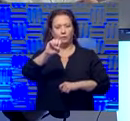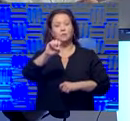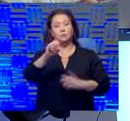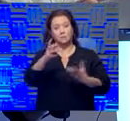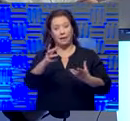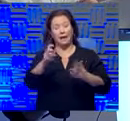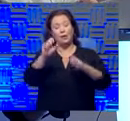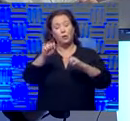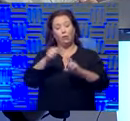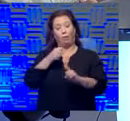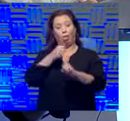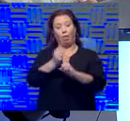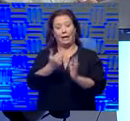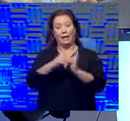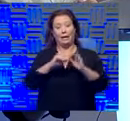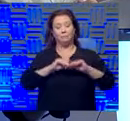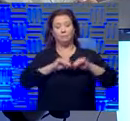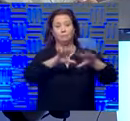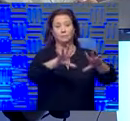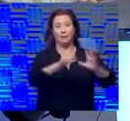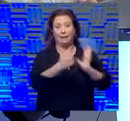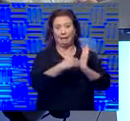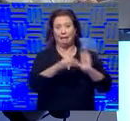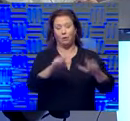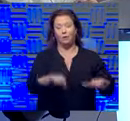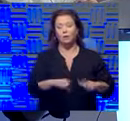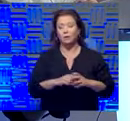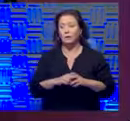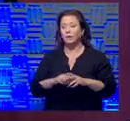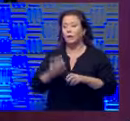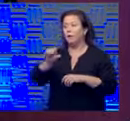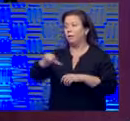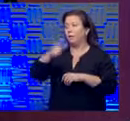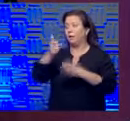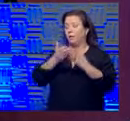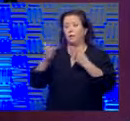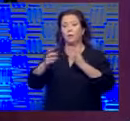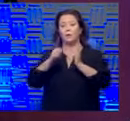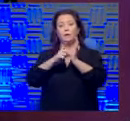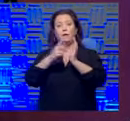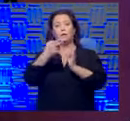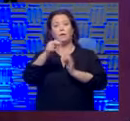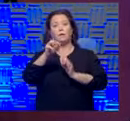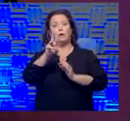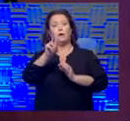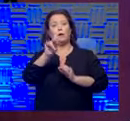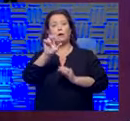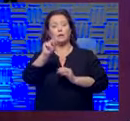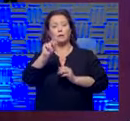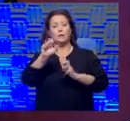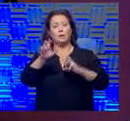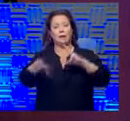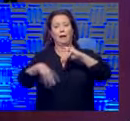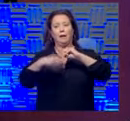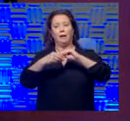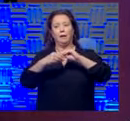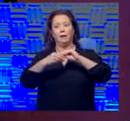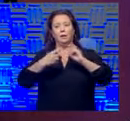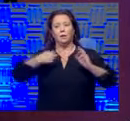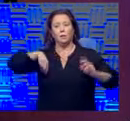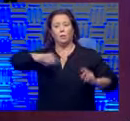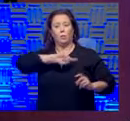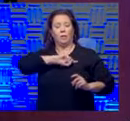couldn't reacquire it and give it to someone else. Right. Yeah. Well, and the other thing, and Dr. Hawkinson will weigh in on it, that